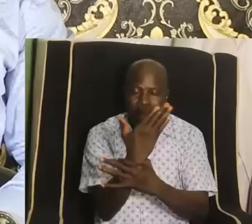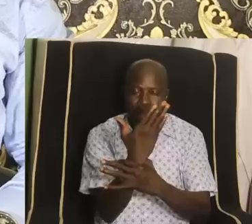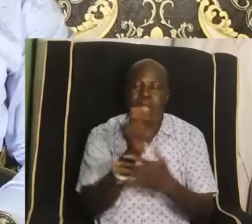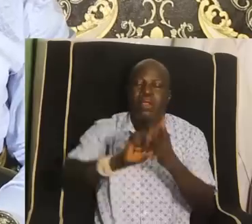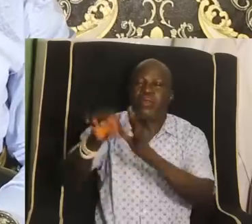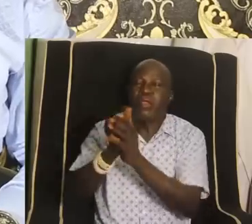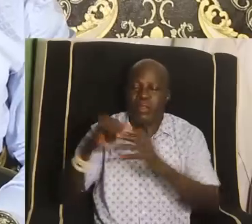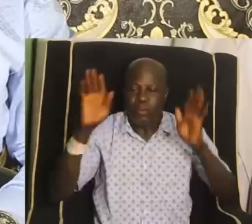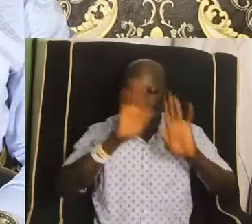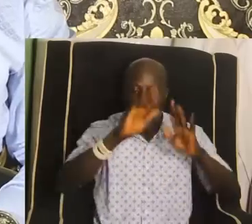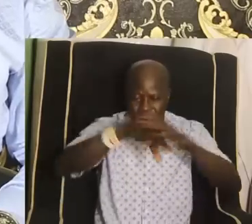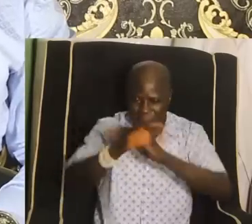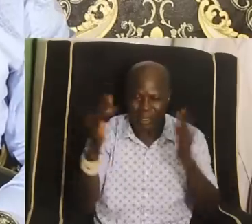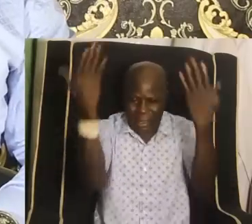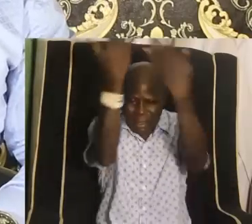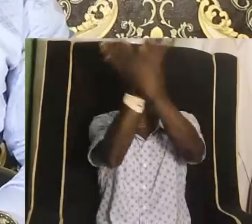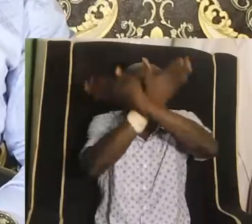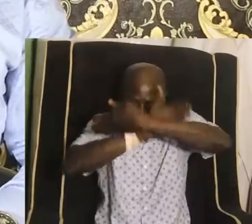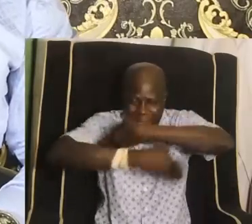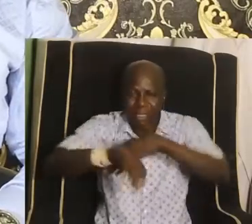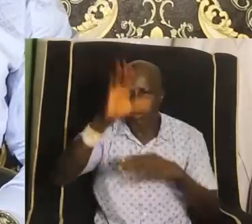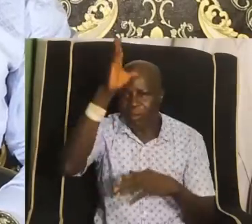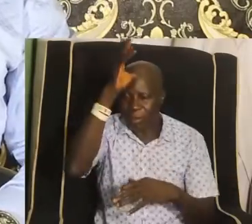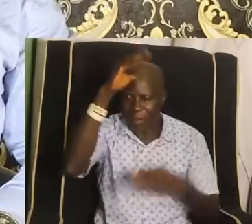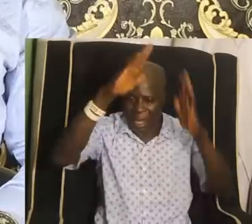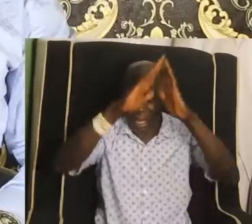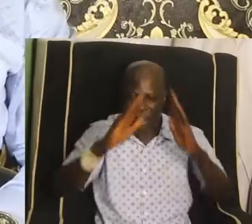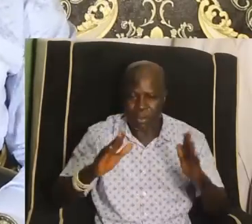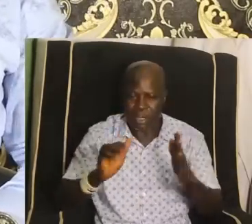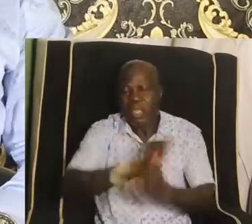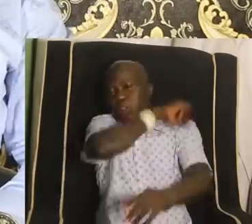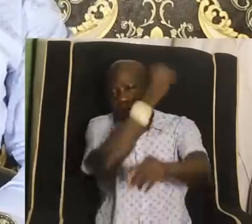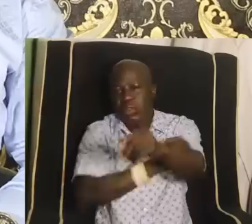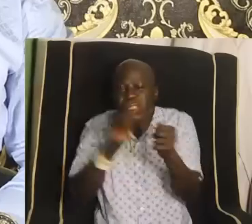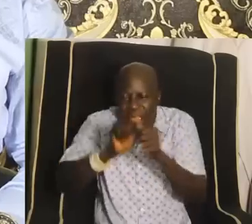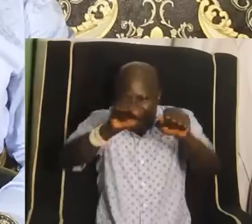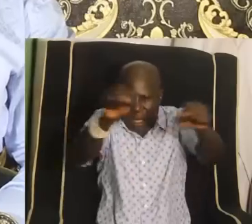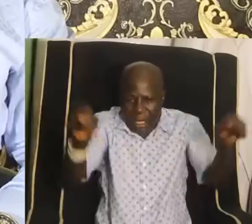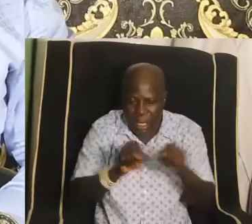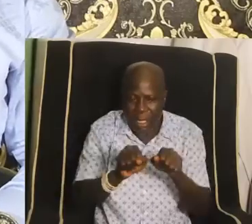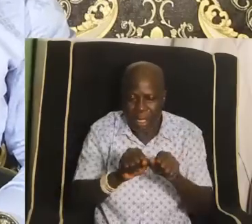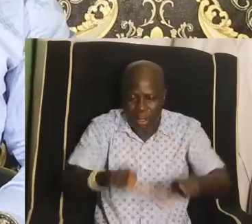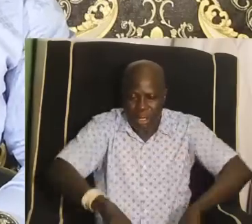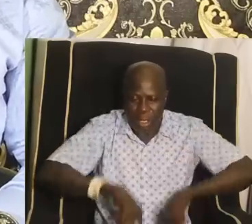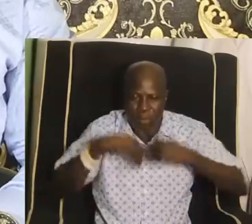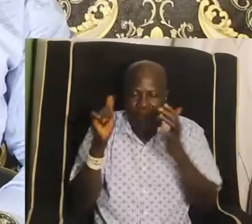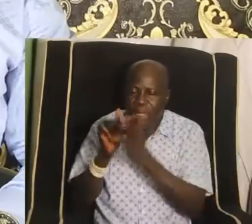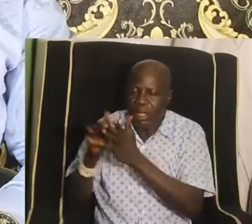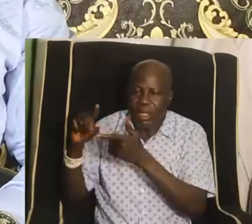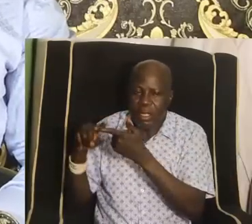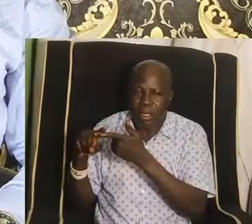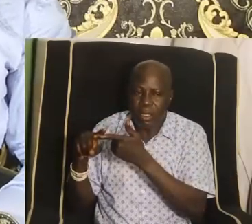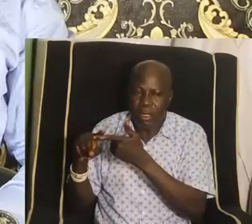The end of forces of the darkness of your father's house. The forces of your neighborhood.